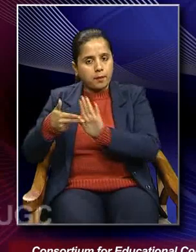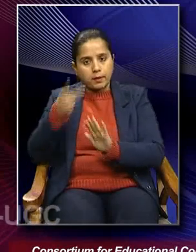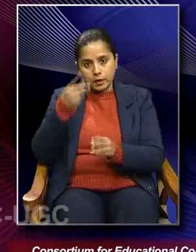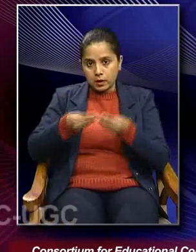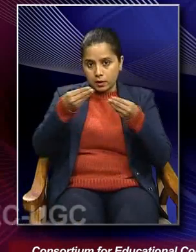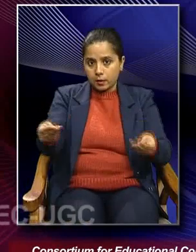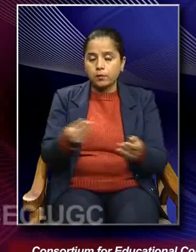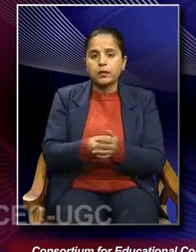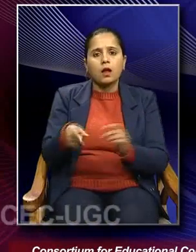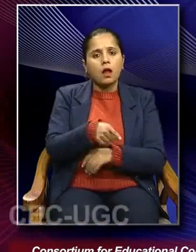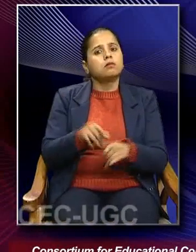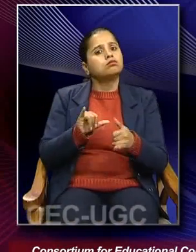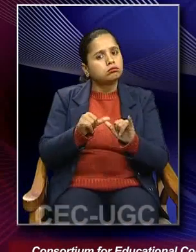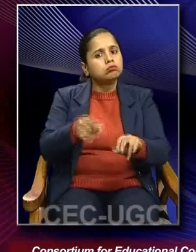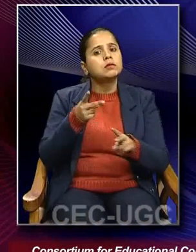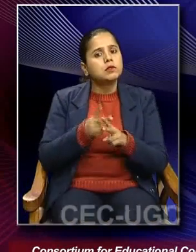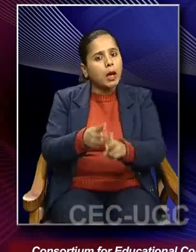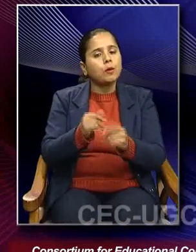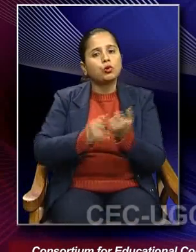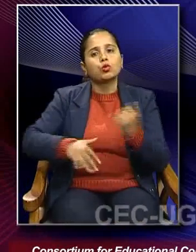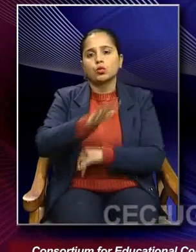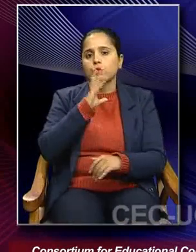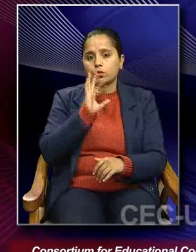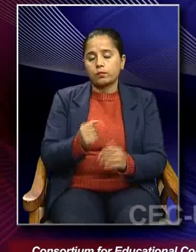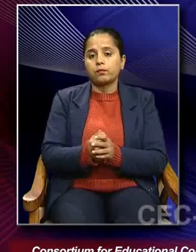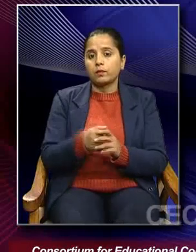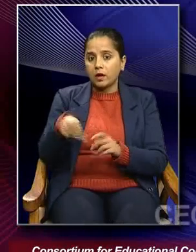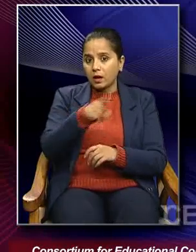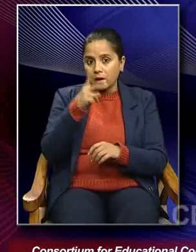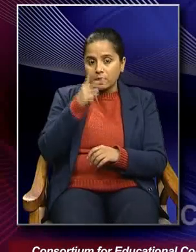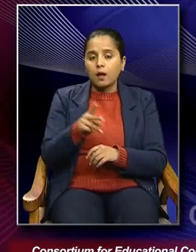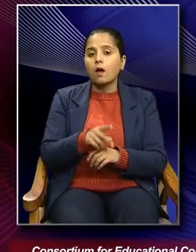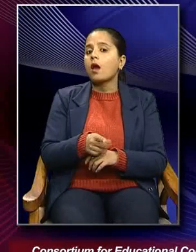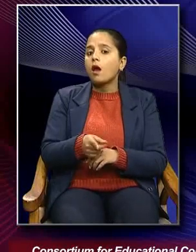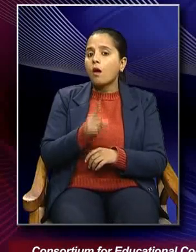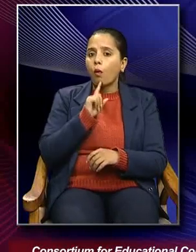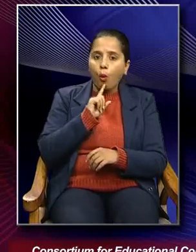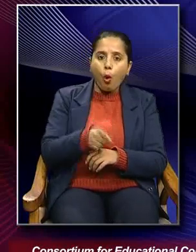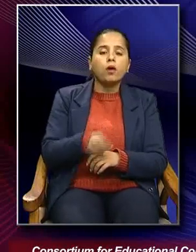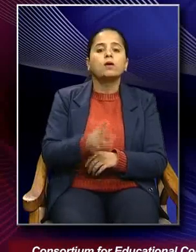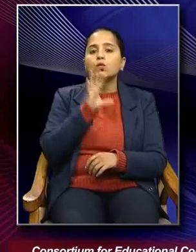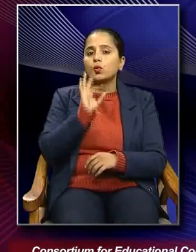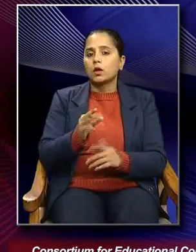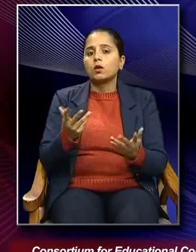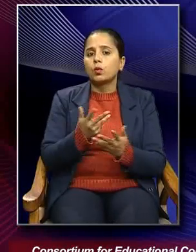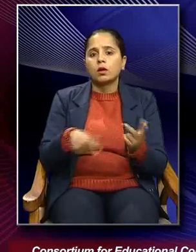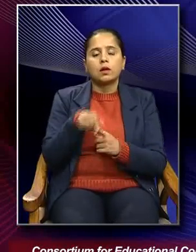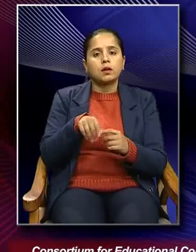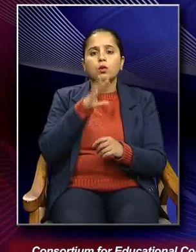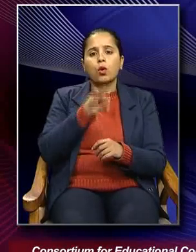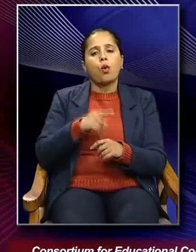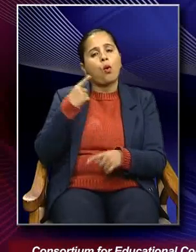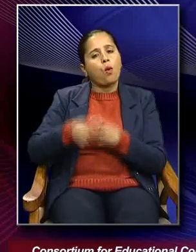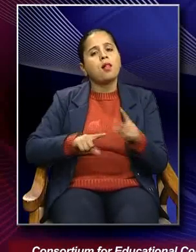an ordered social reality. Now, this ordered reality is the reality of